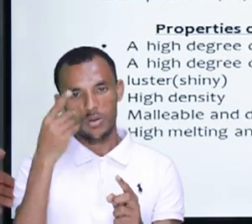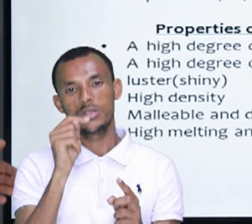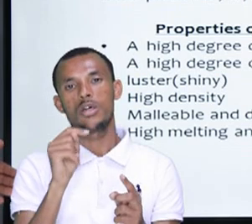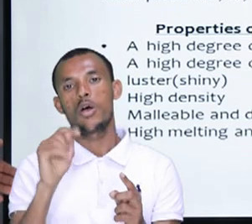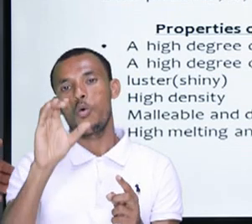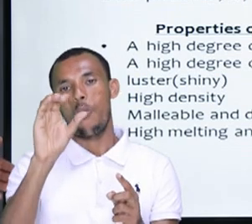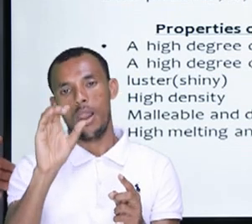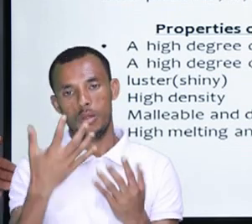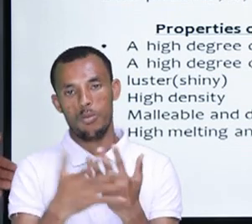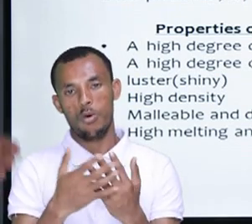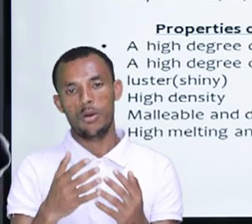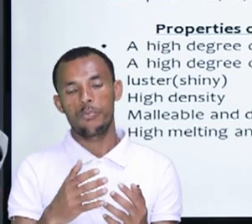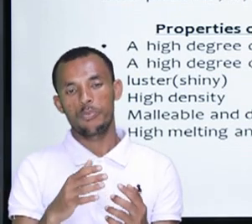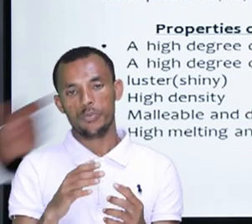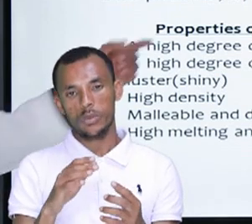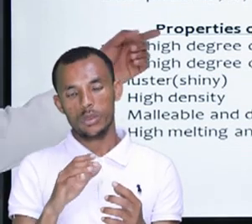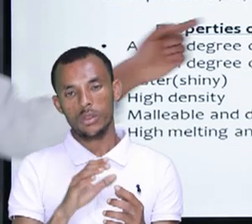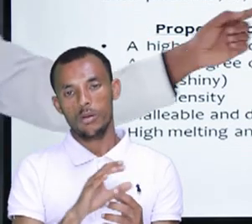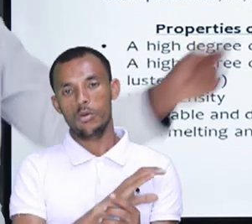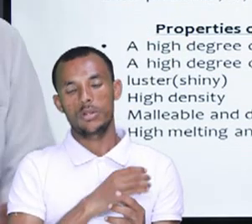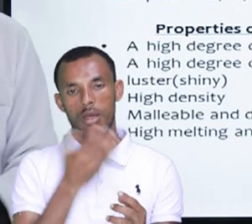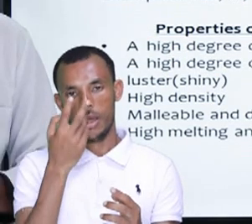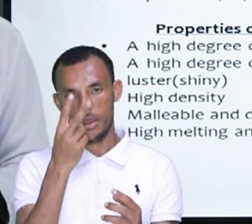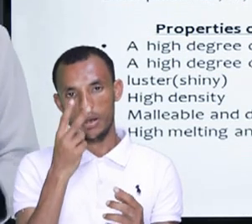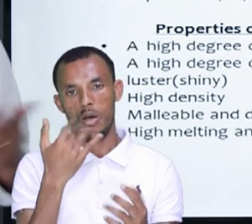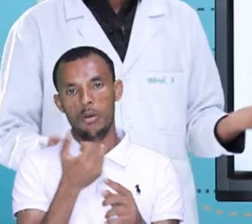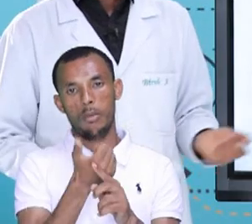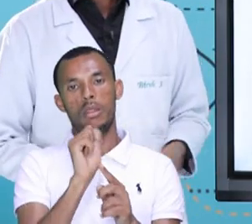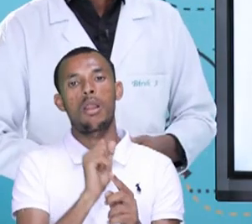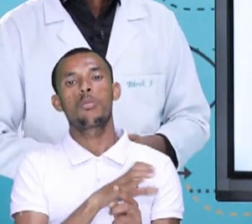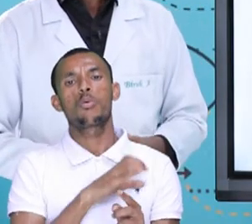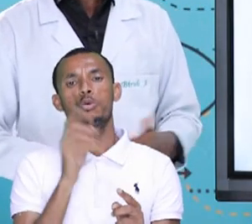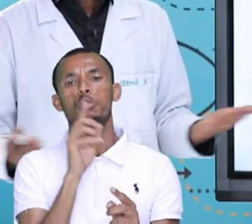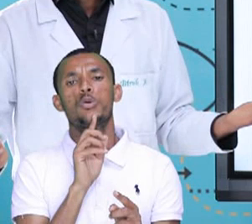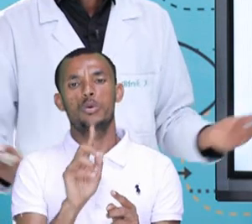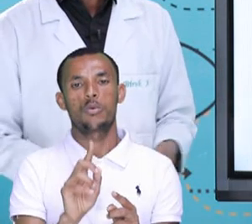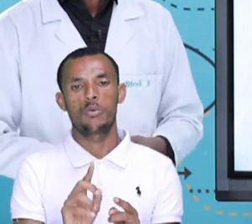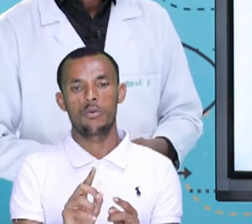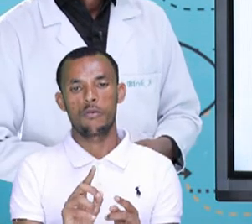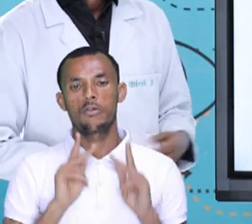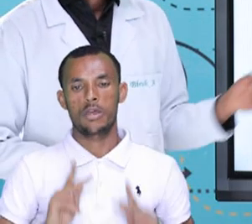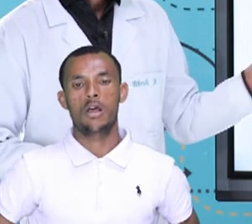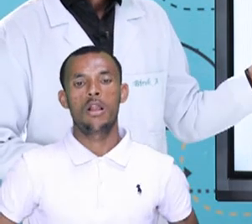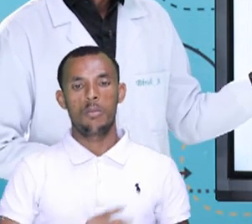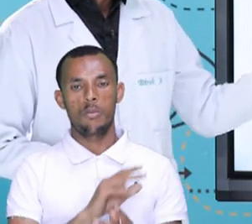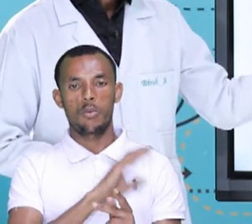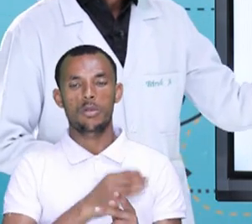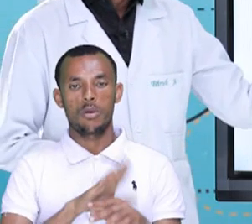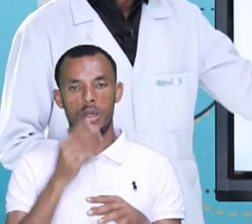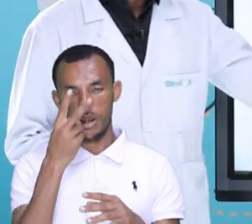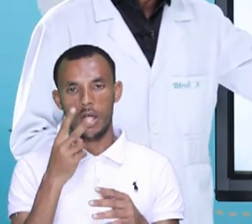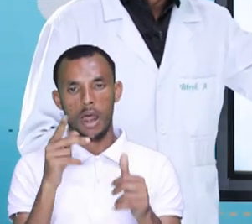covalent compound. This is the properties of metal. What is the properties of metal, especially physical properties?